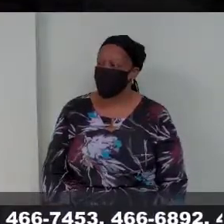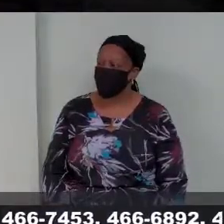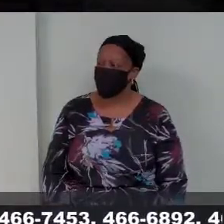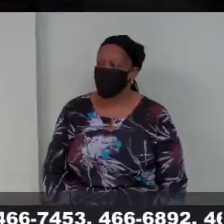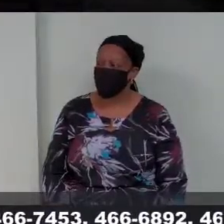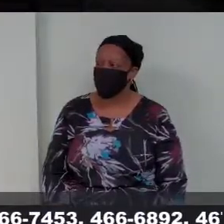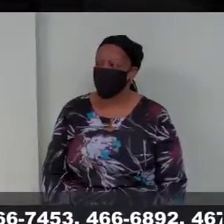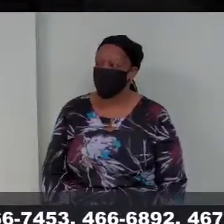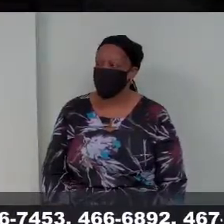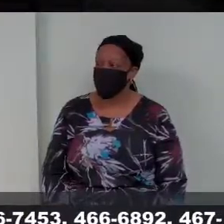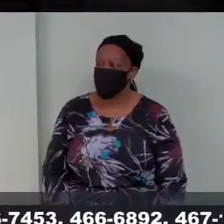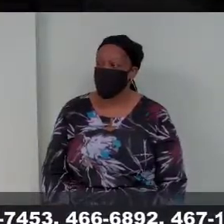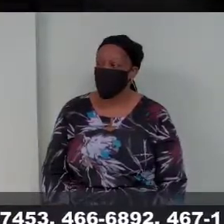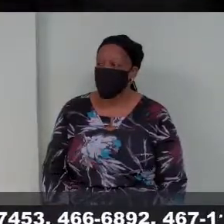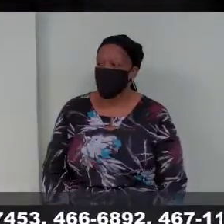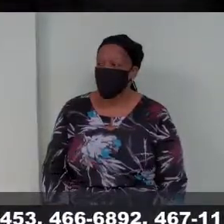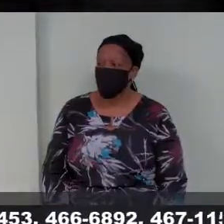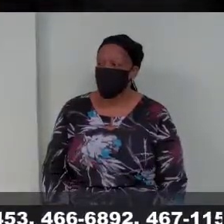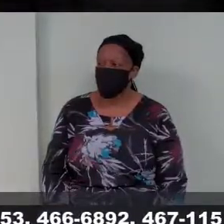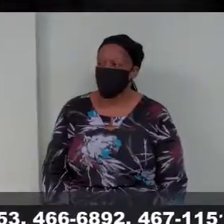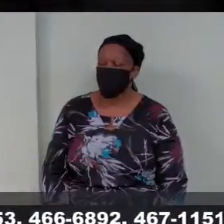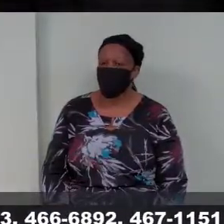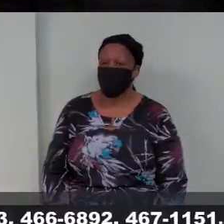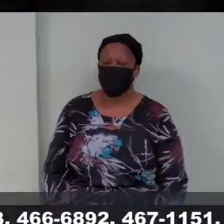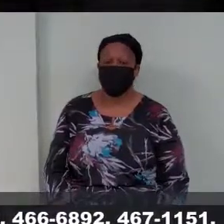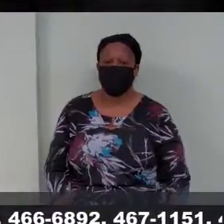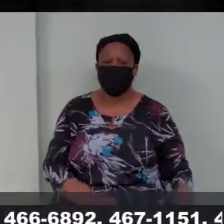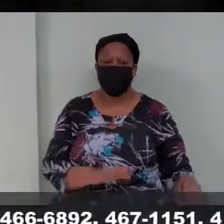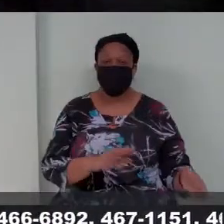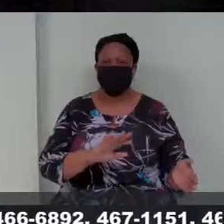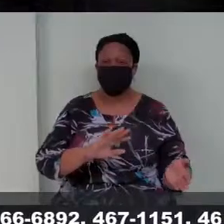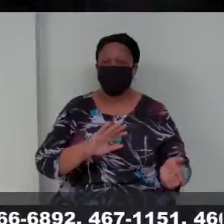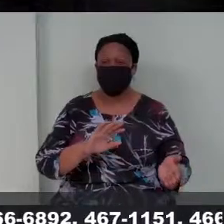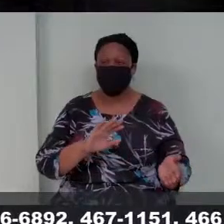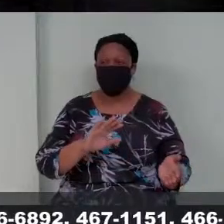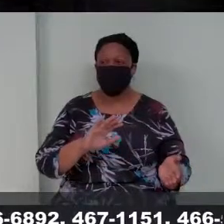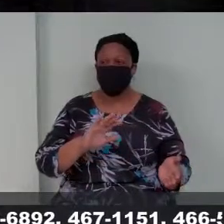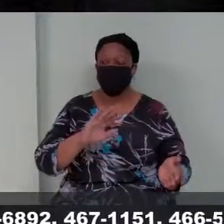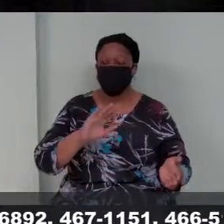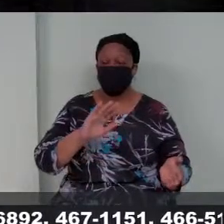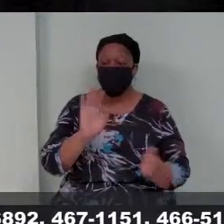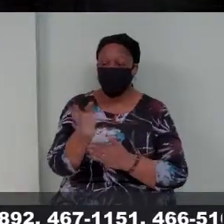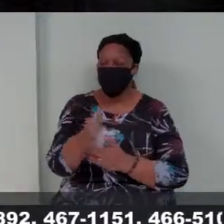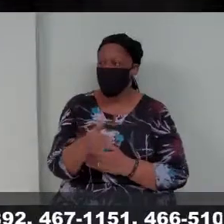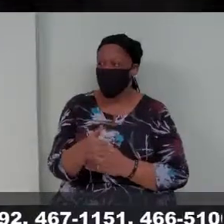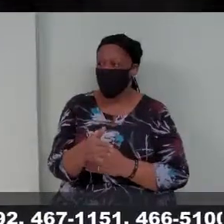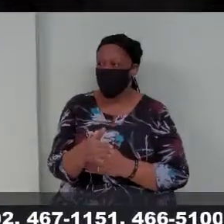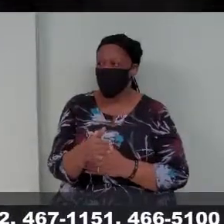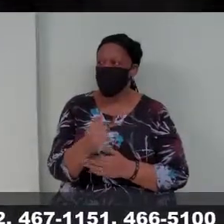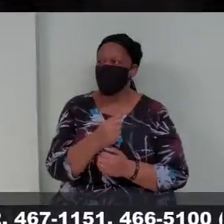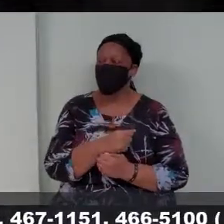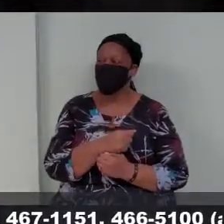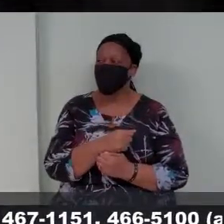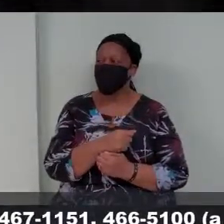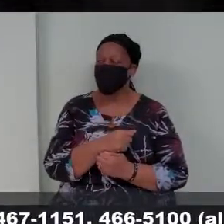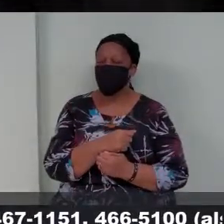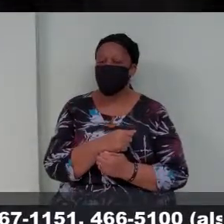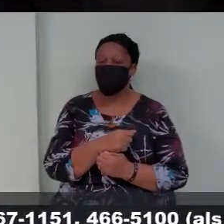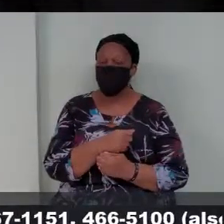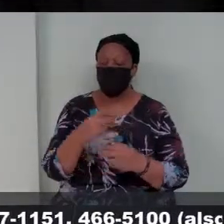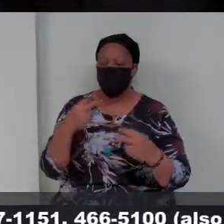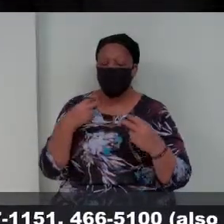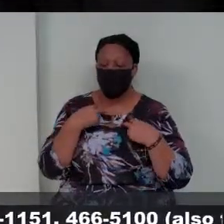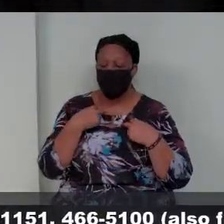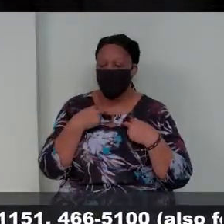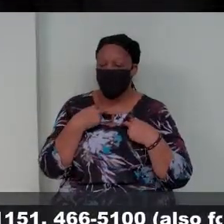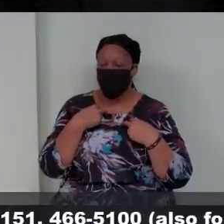Oh, the fish poisoning. Okay. The Bureau of Standards have samples, and the